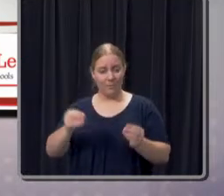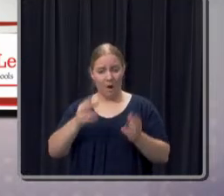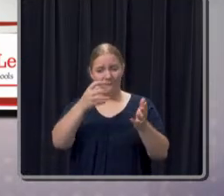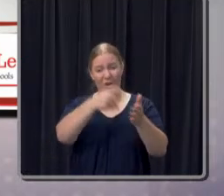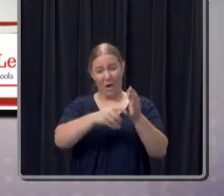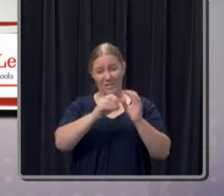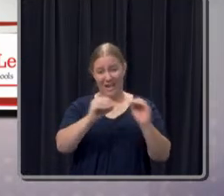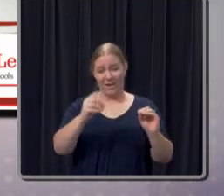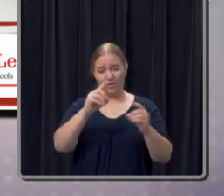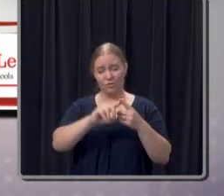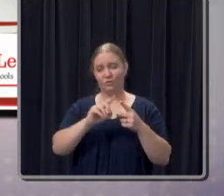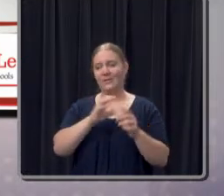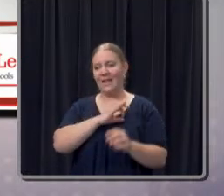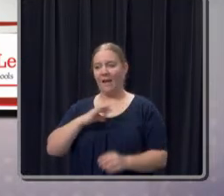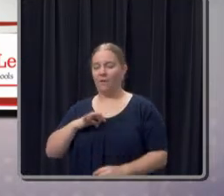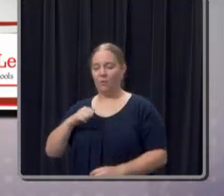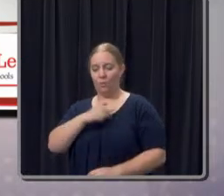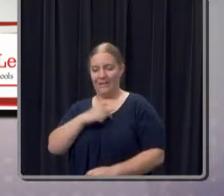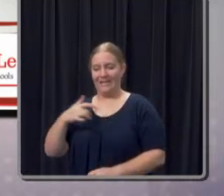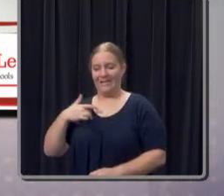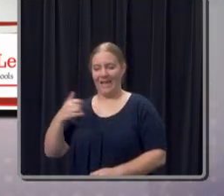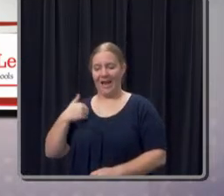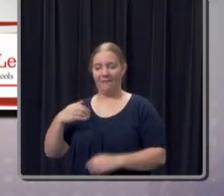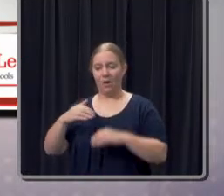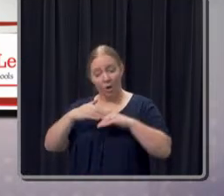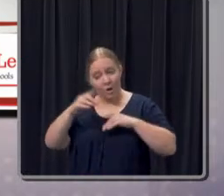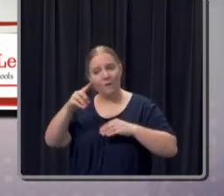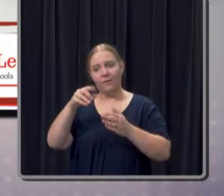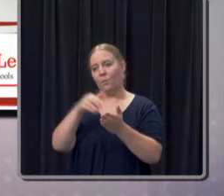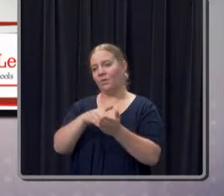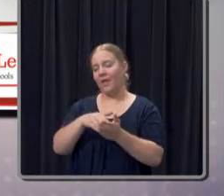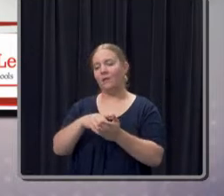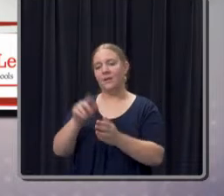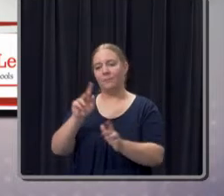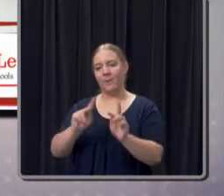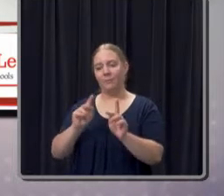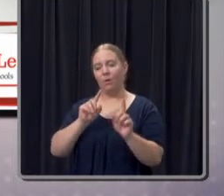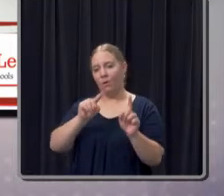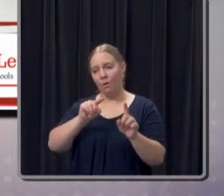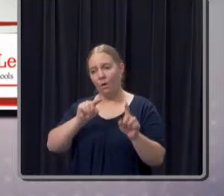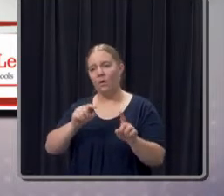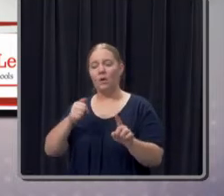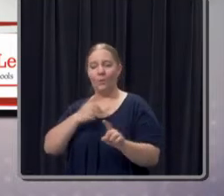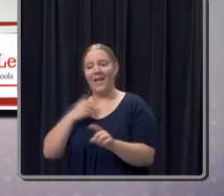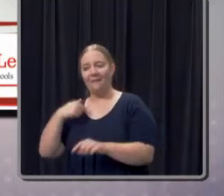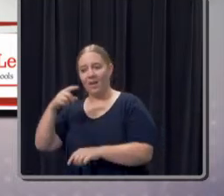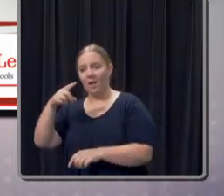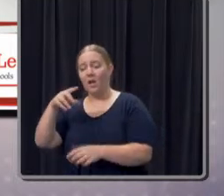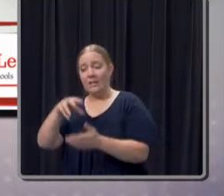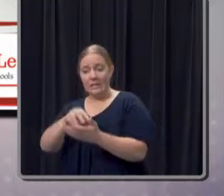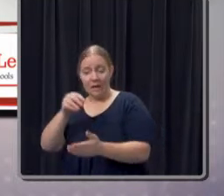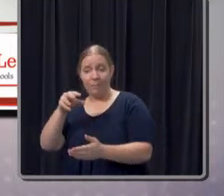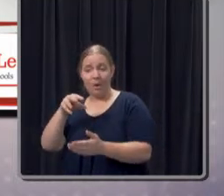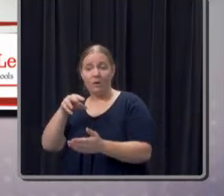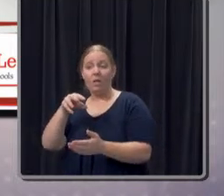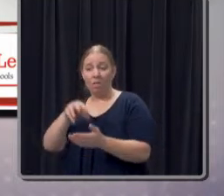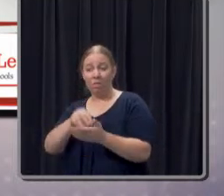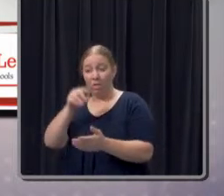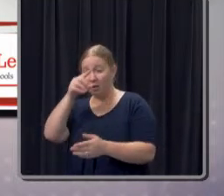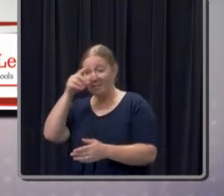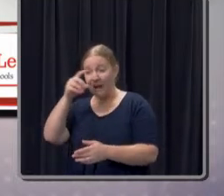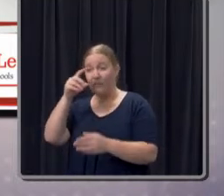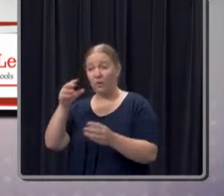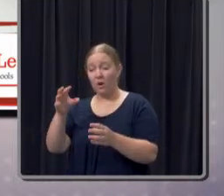staff, and we tend to have over 1,000 participants with that. So we have summer learning opportunities focused